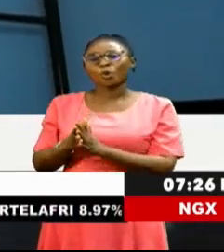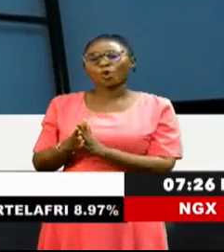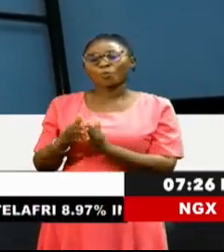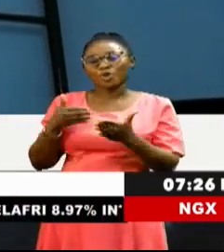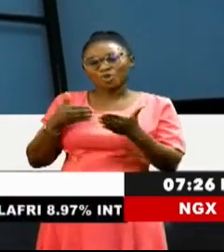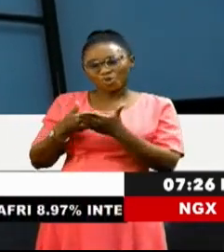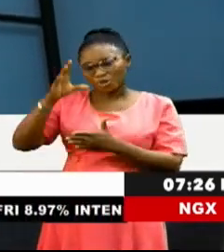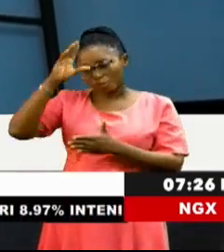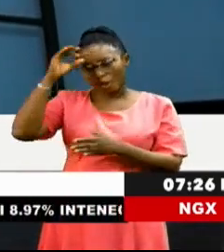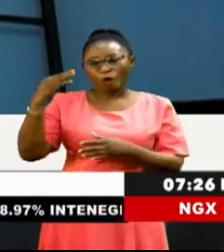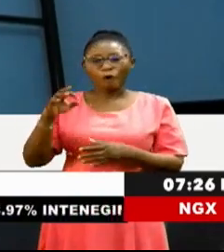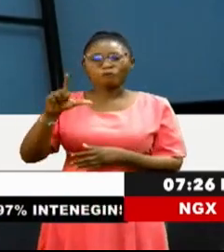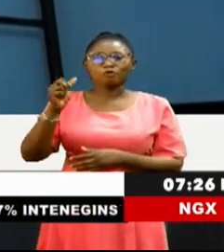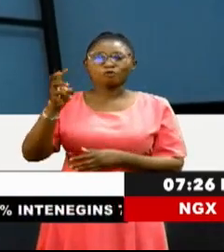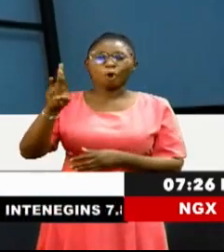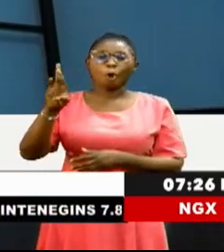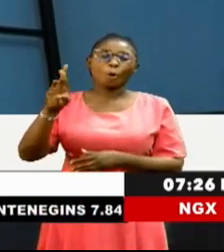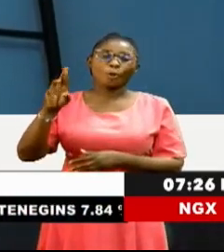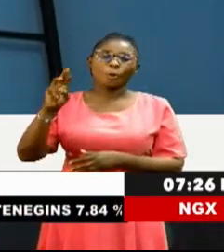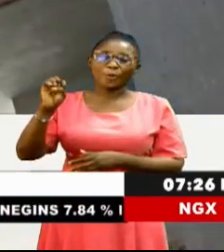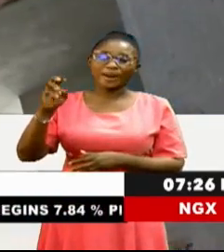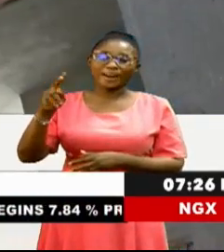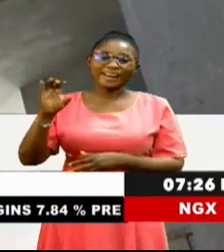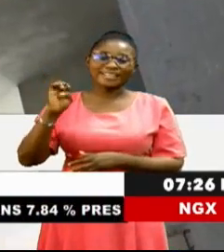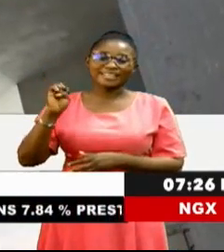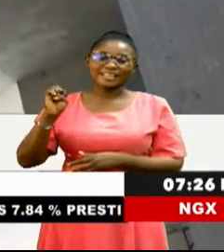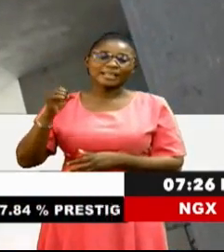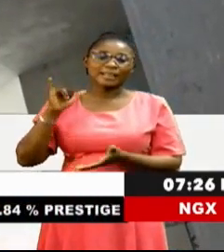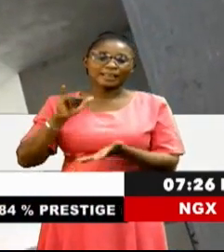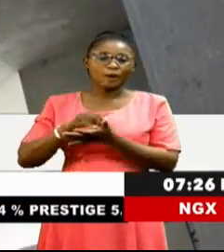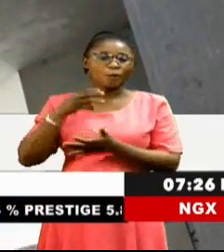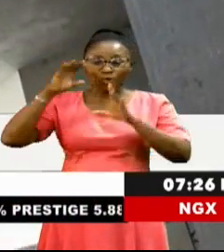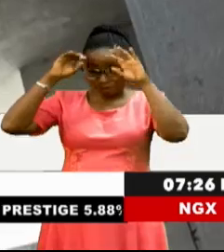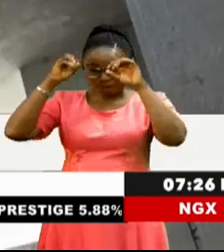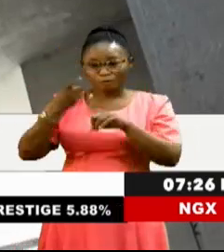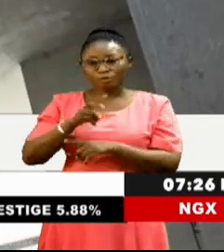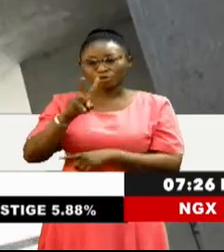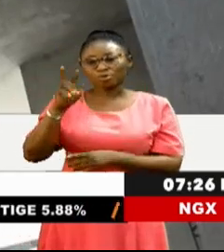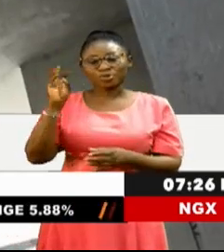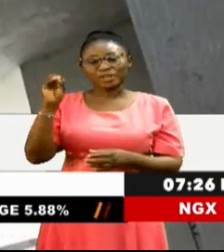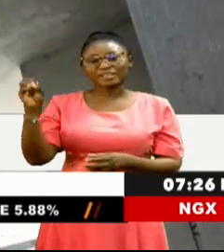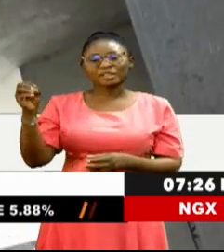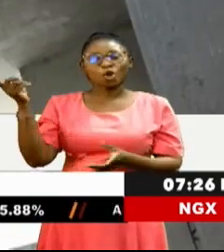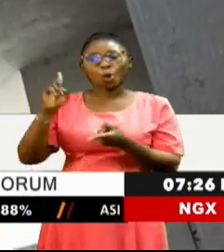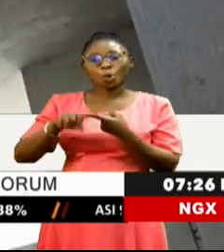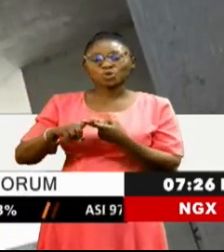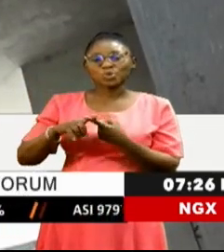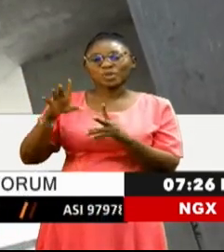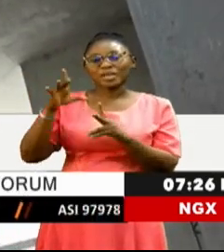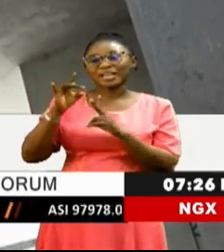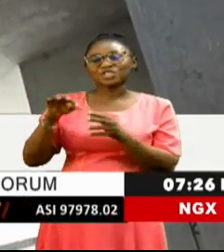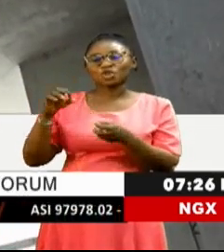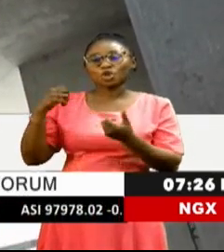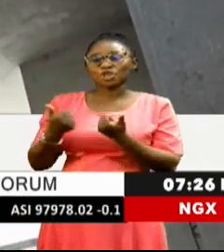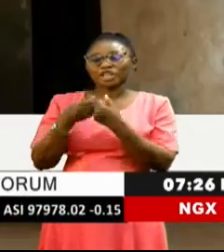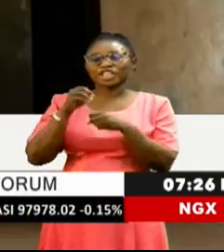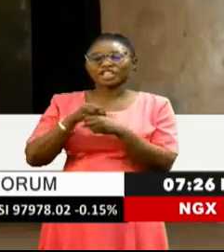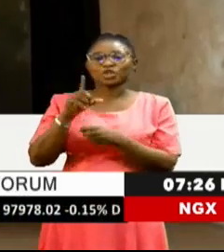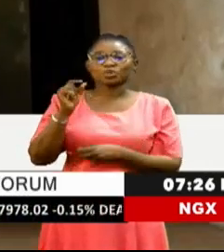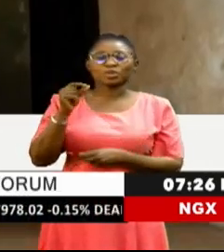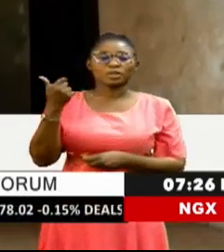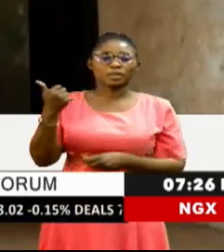of Laurent Gbagbo, who was president from 2000 until an election crisis in 2010.